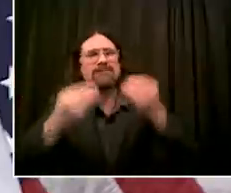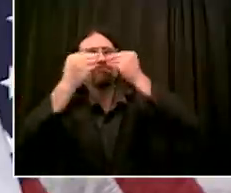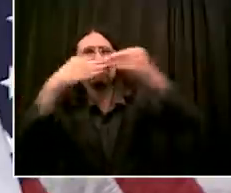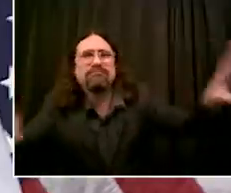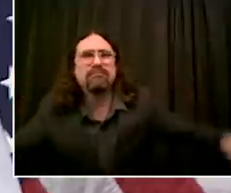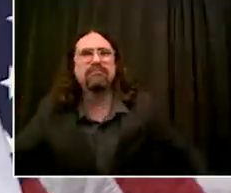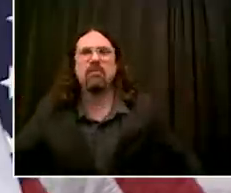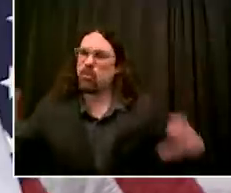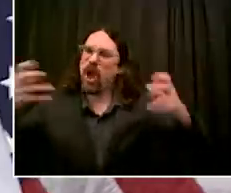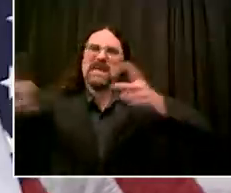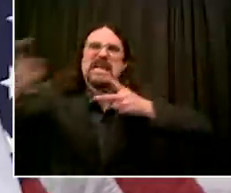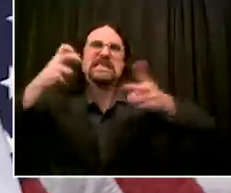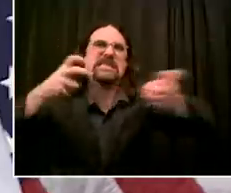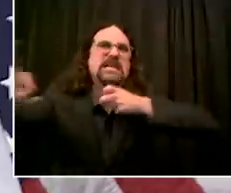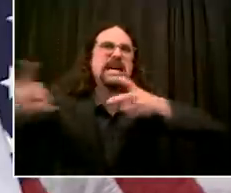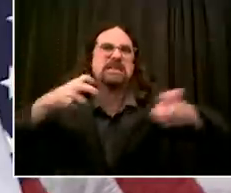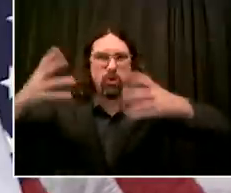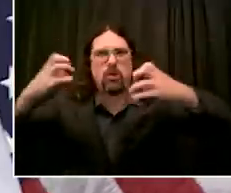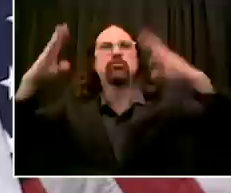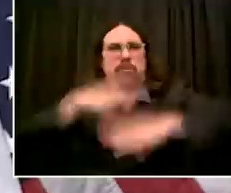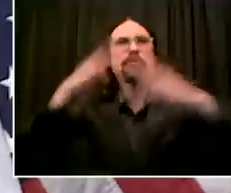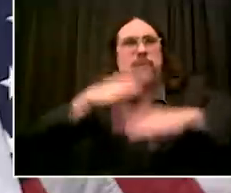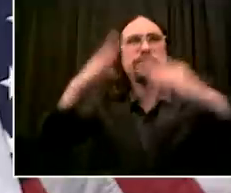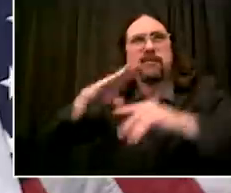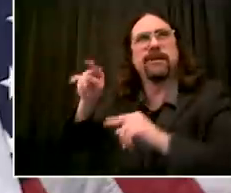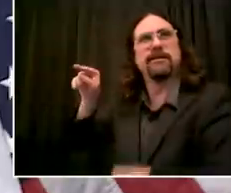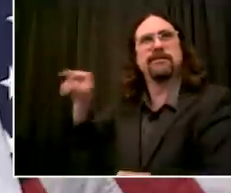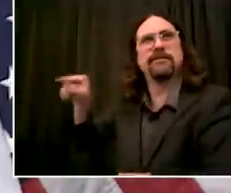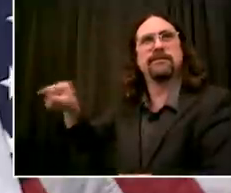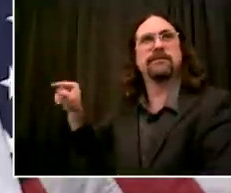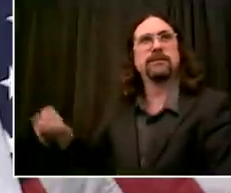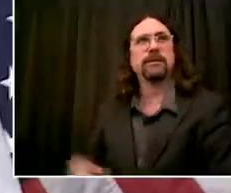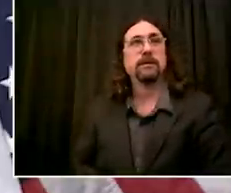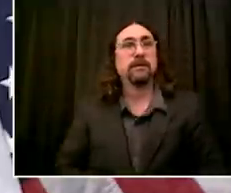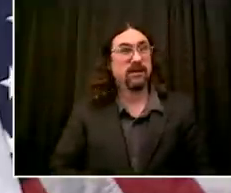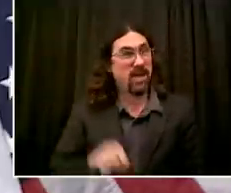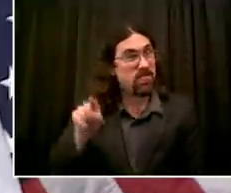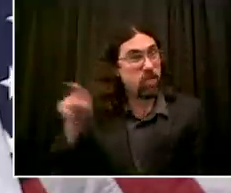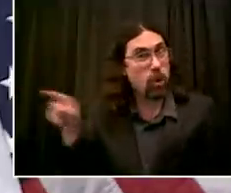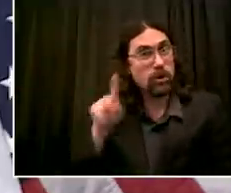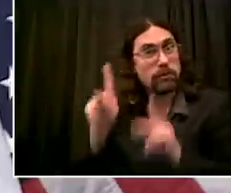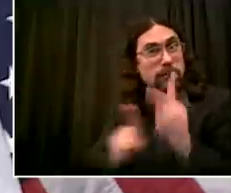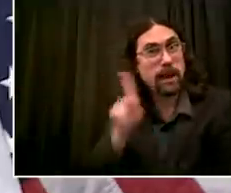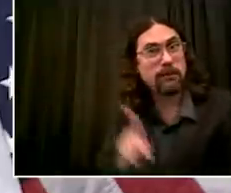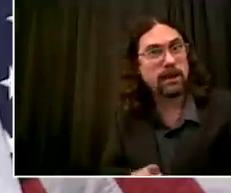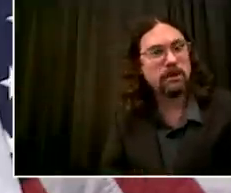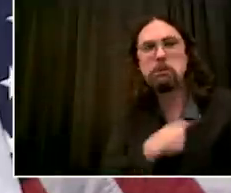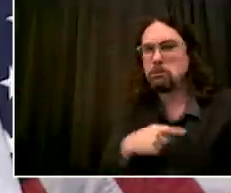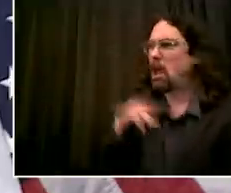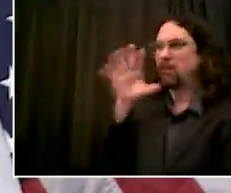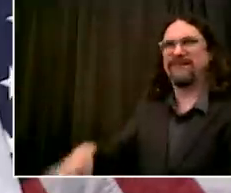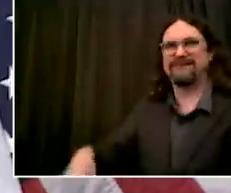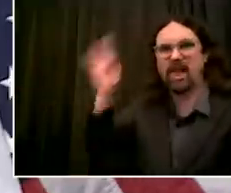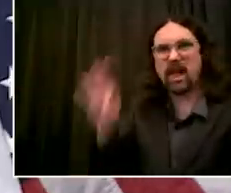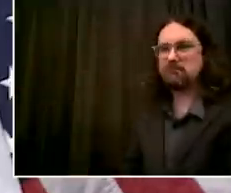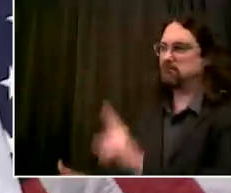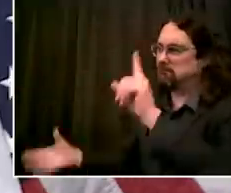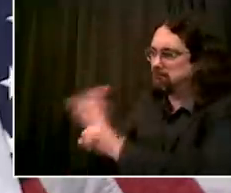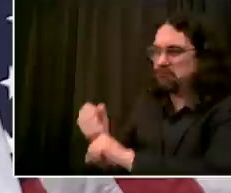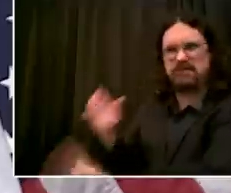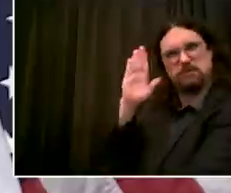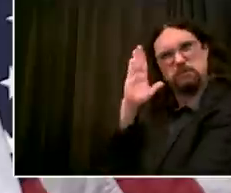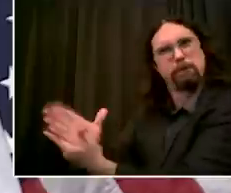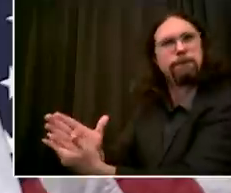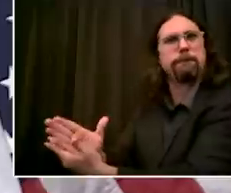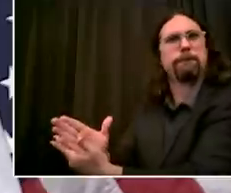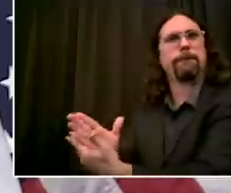said, we're going to find ways to help you. And again, respectfully, Julia, for all the folks who spend a lot of time